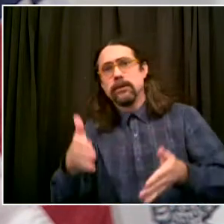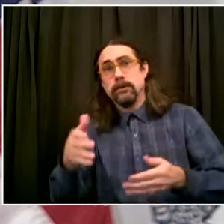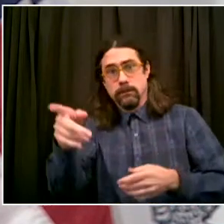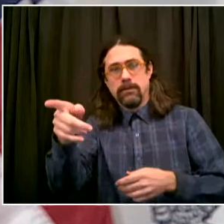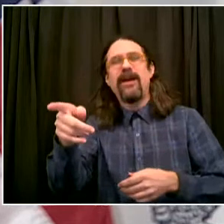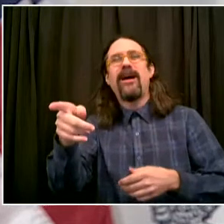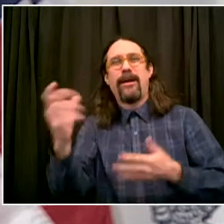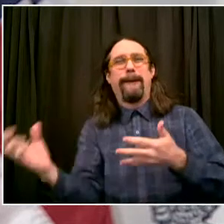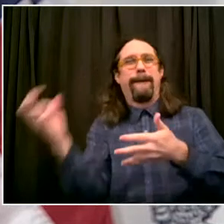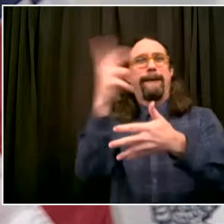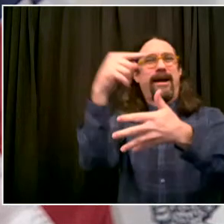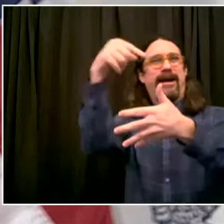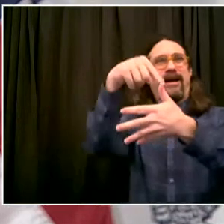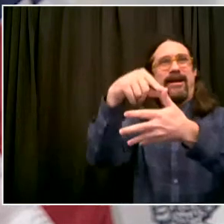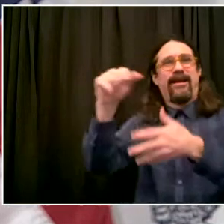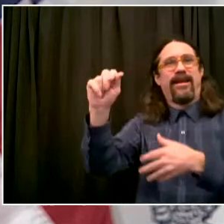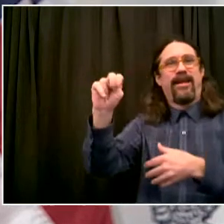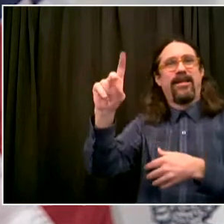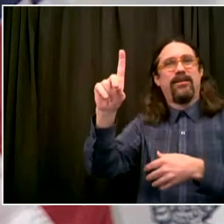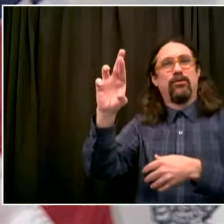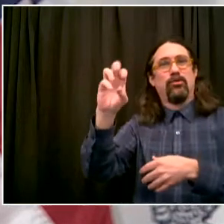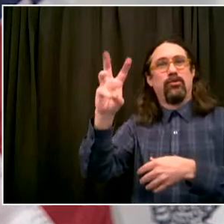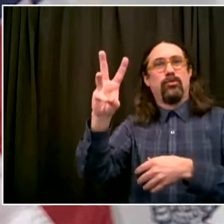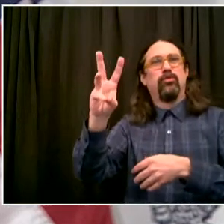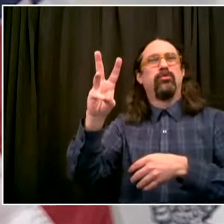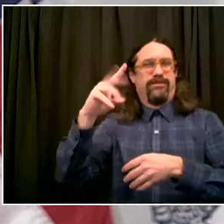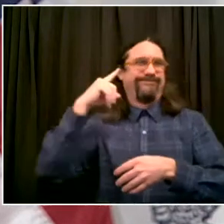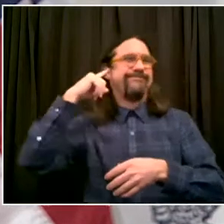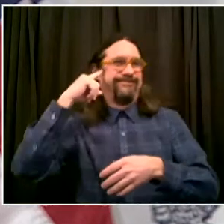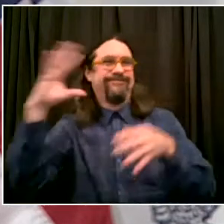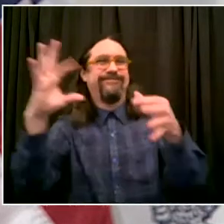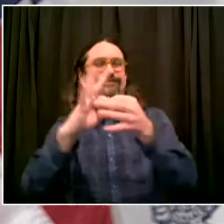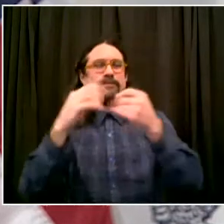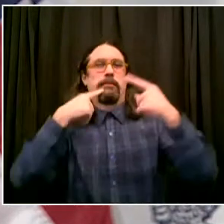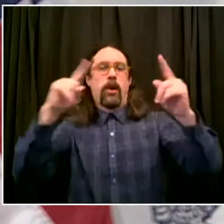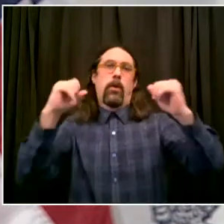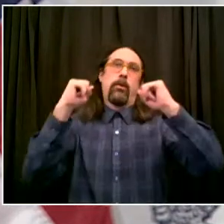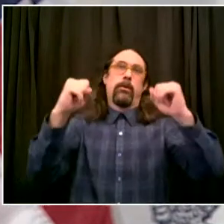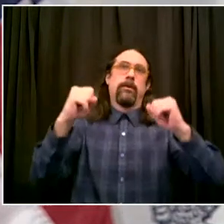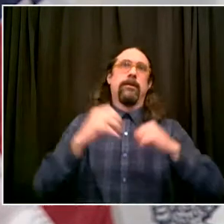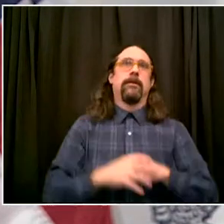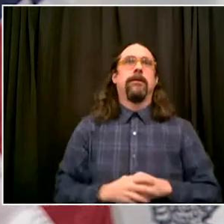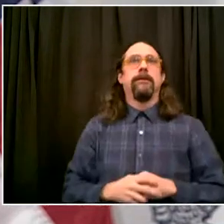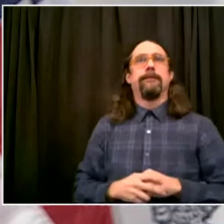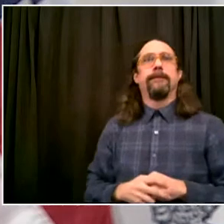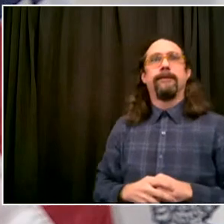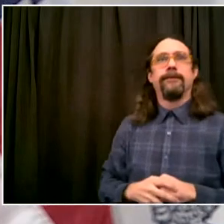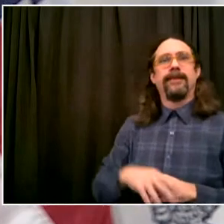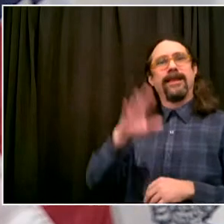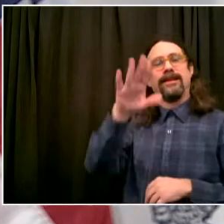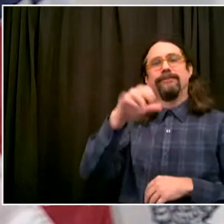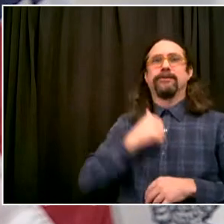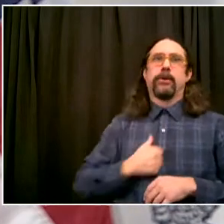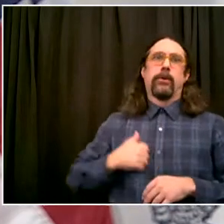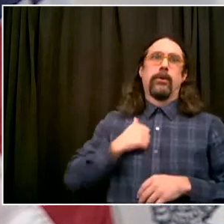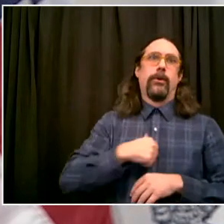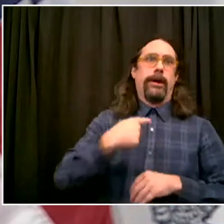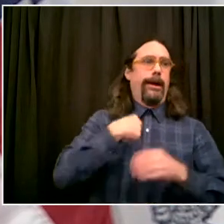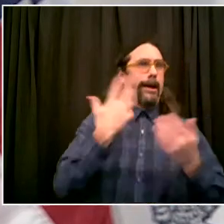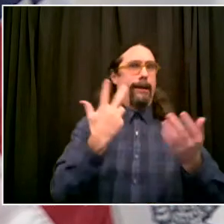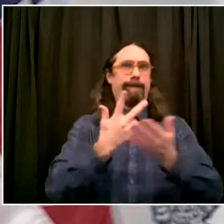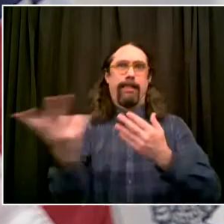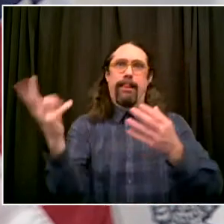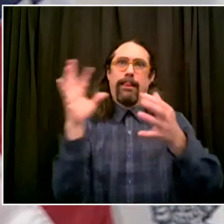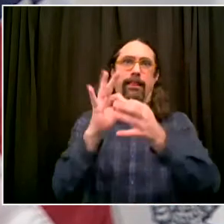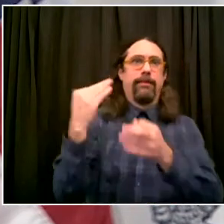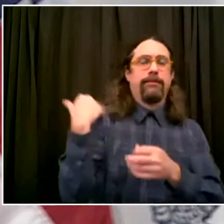Andrew. I'm glad that whatever technical glitches were happening have been rectified. My question has to